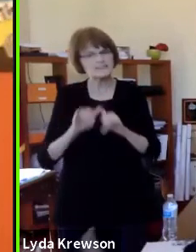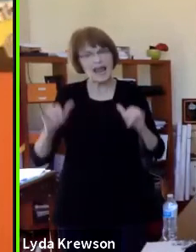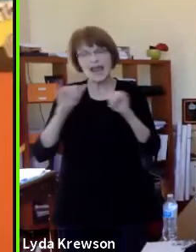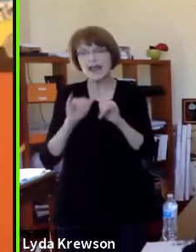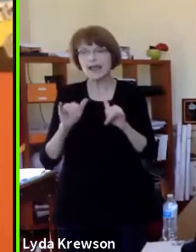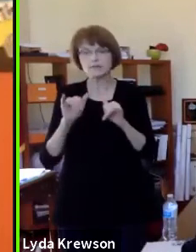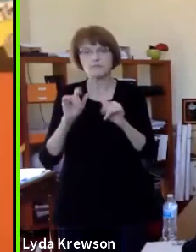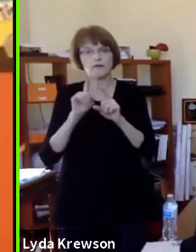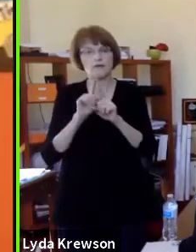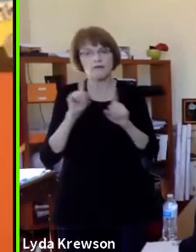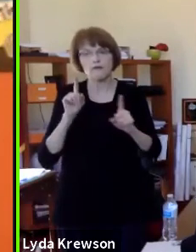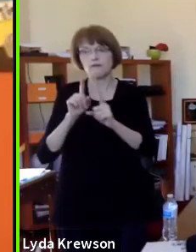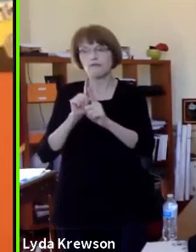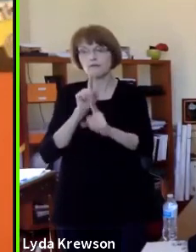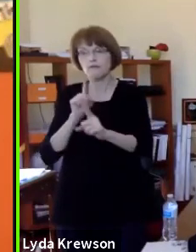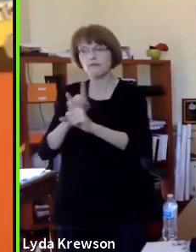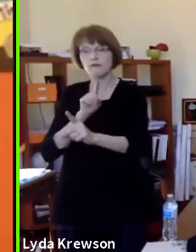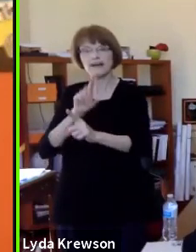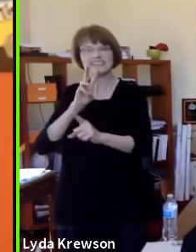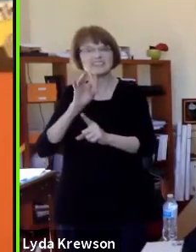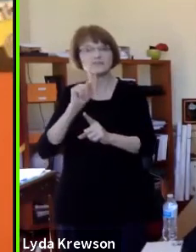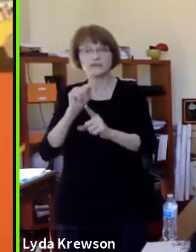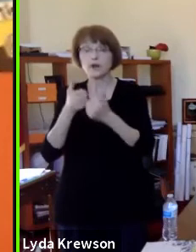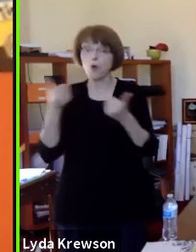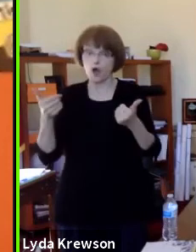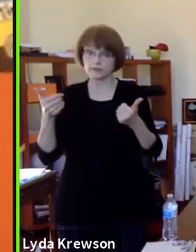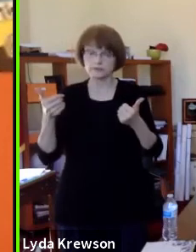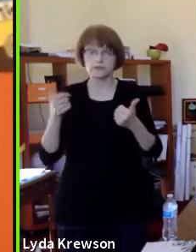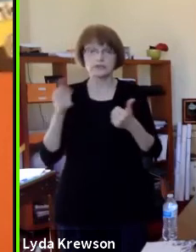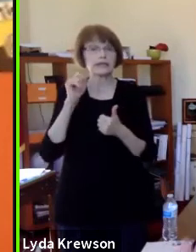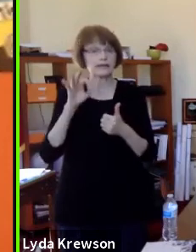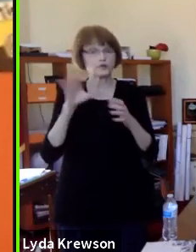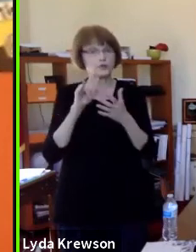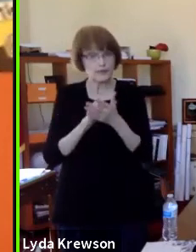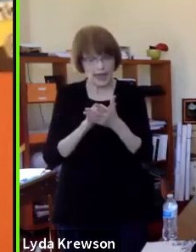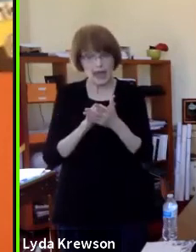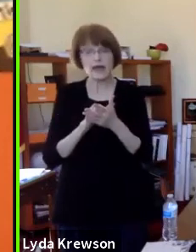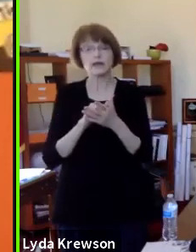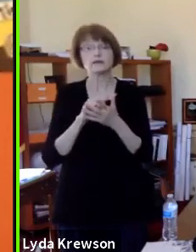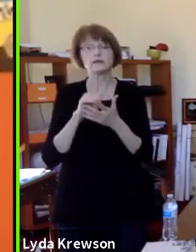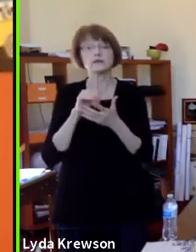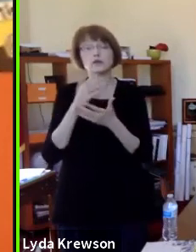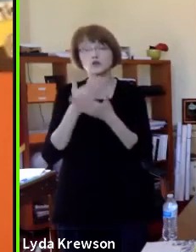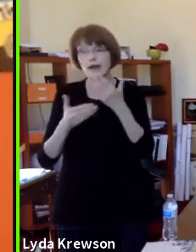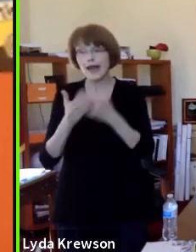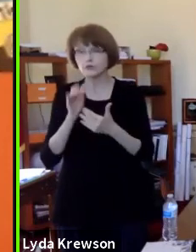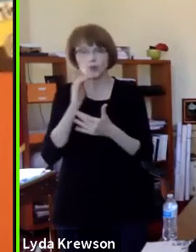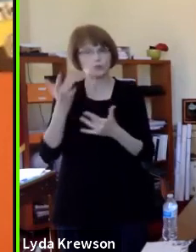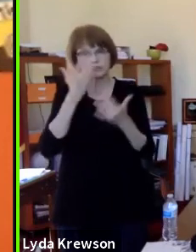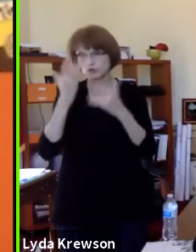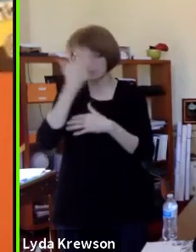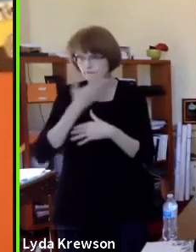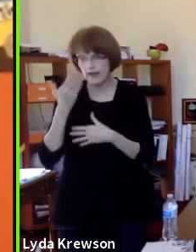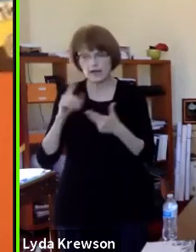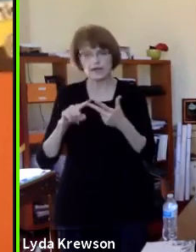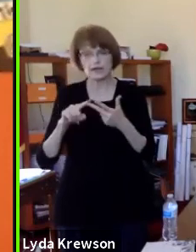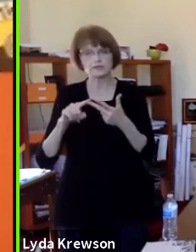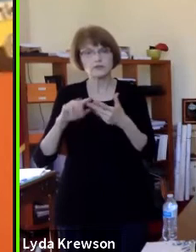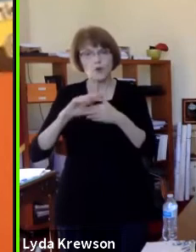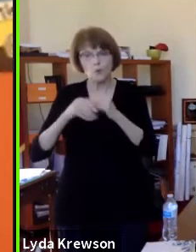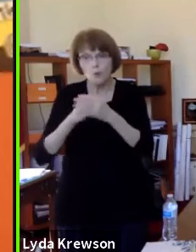social distancing and stay 6 feet apart. And if you do that, and if you can keep your hands away from your face and wash your hands